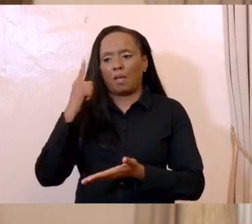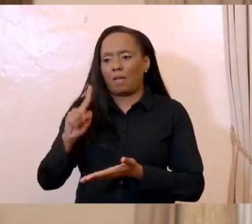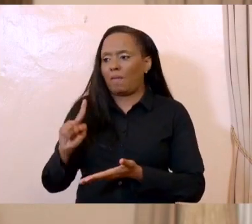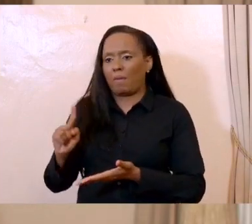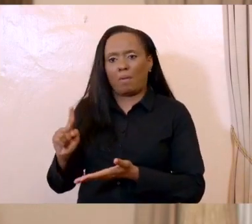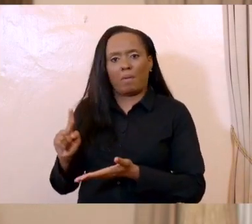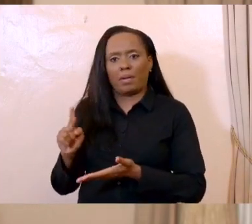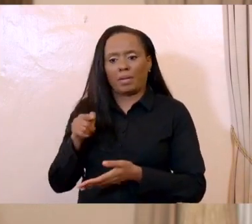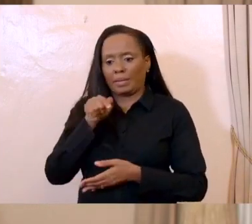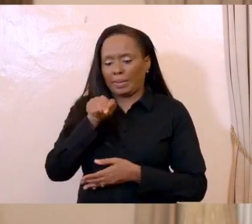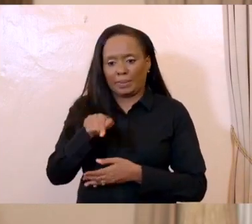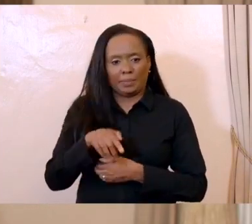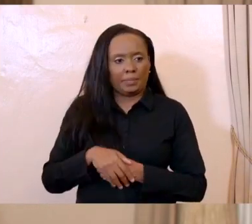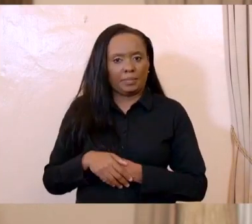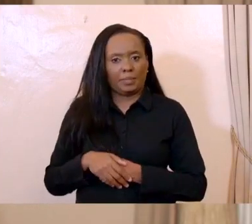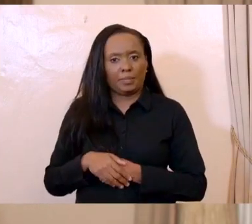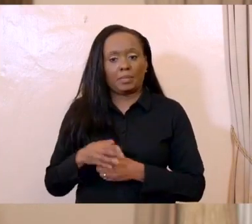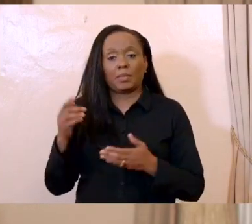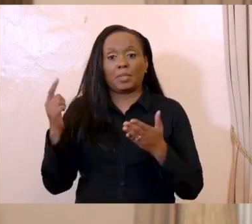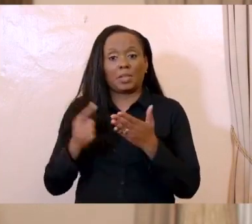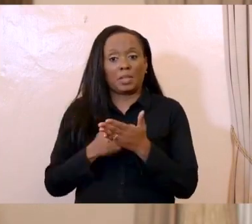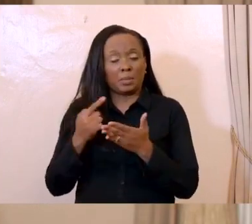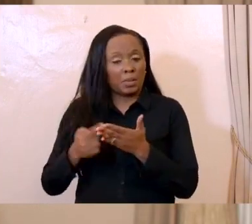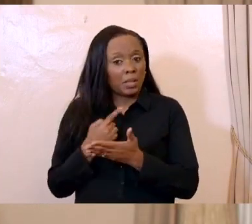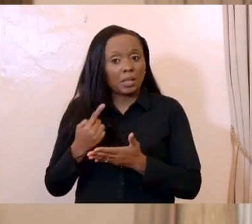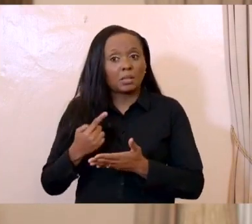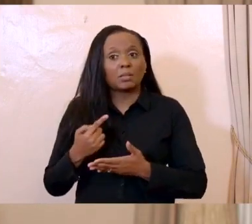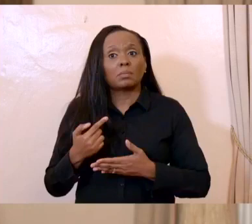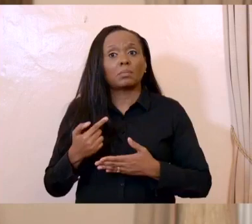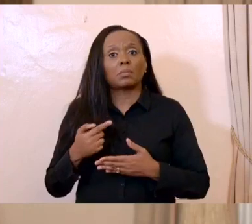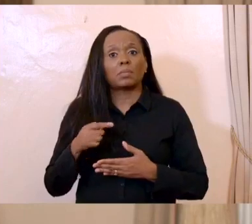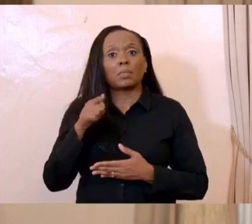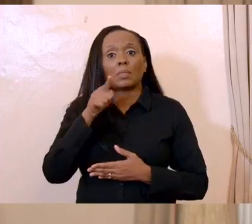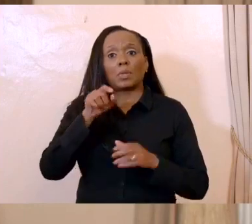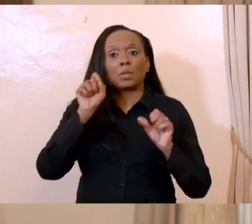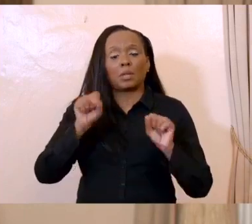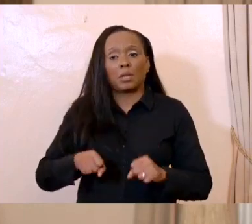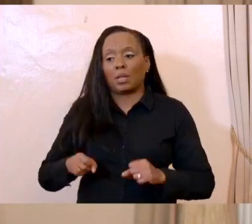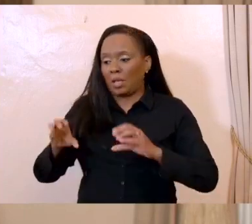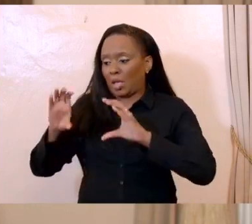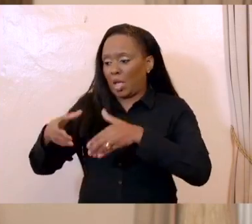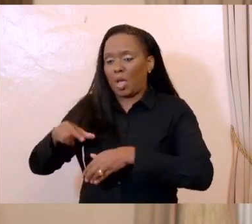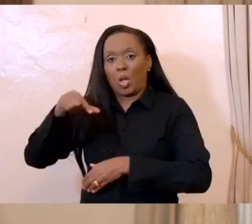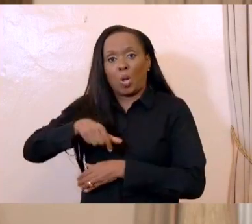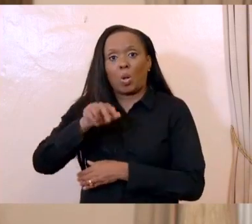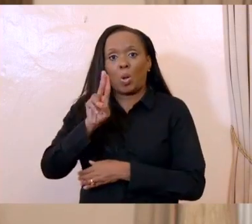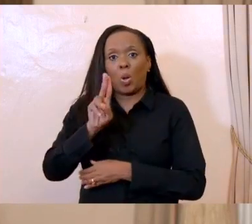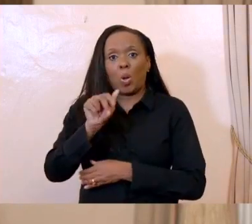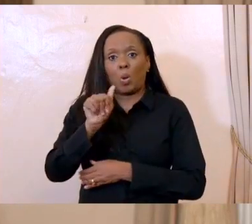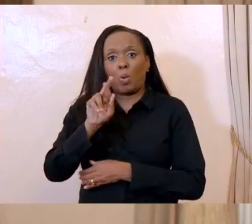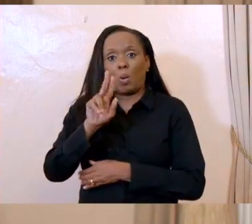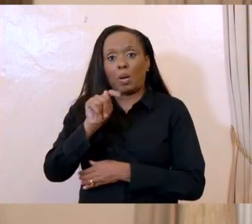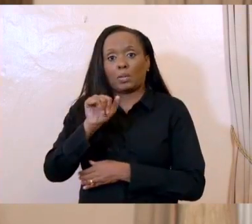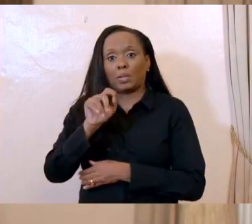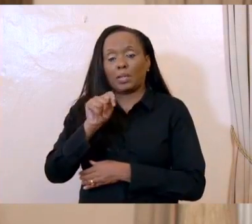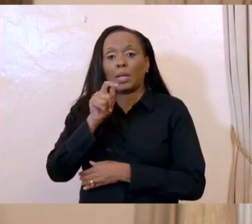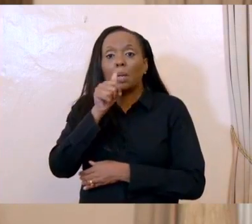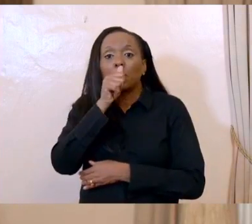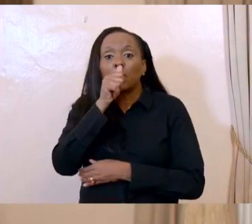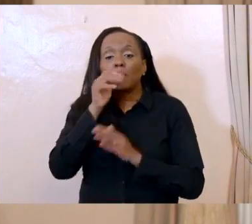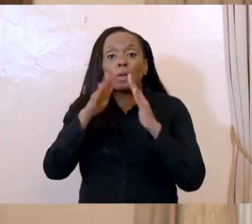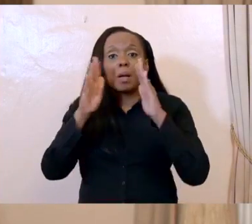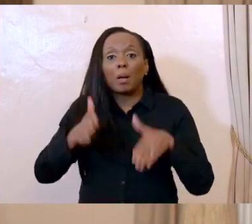we do permit in some circumstances is you can quarantine at a private residence as opposed to a